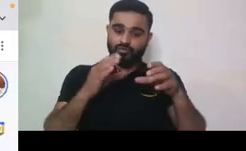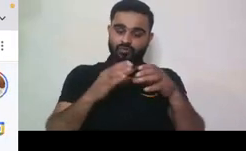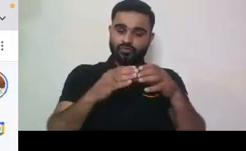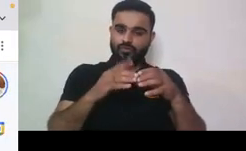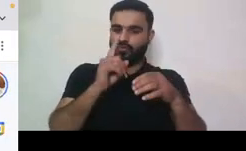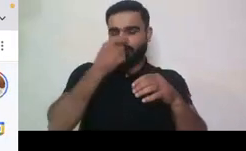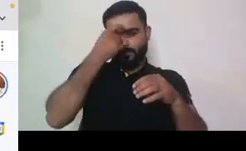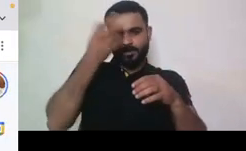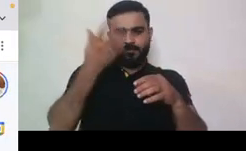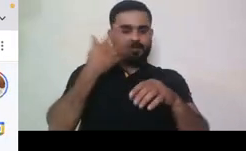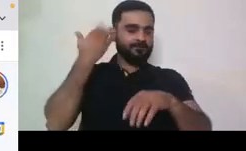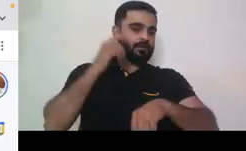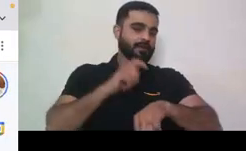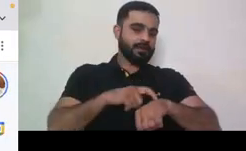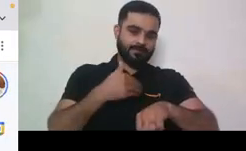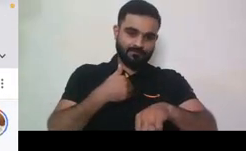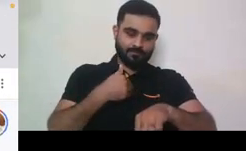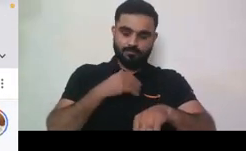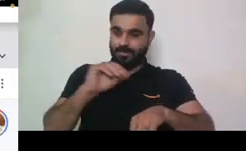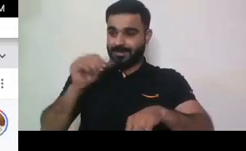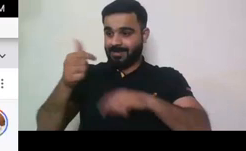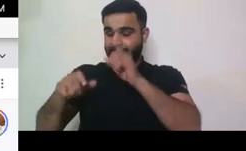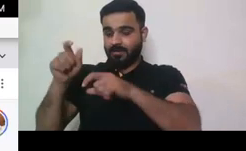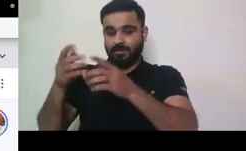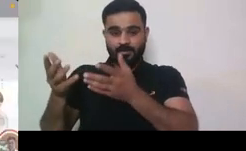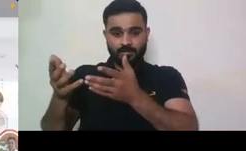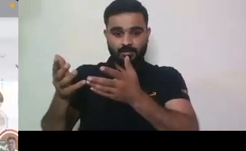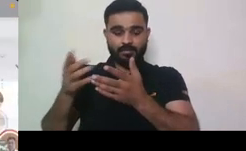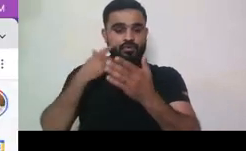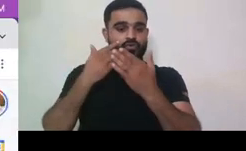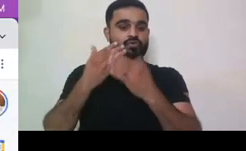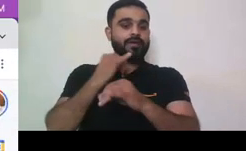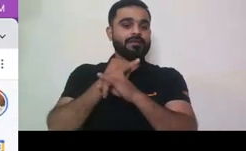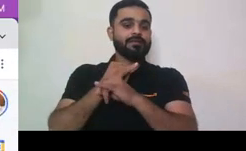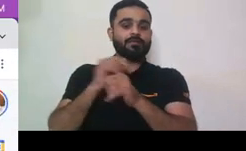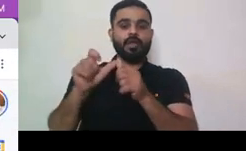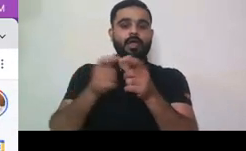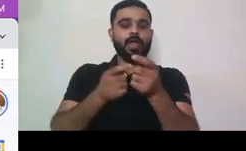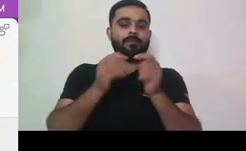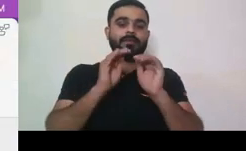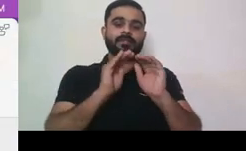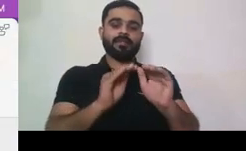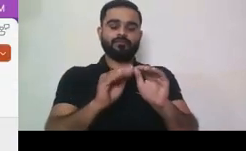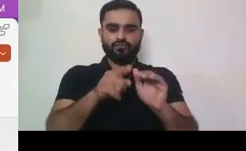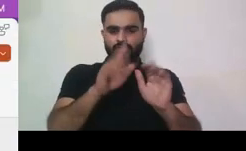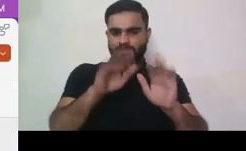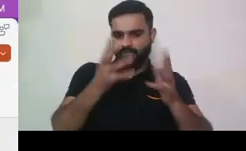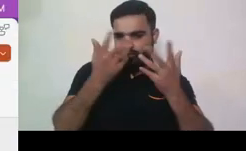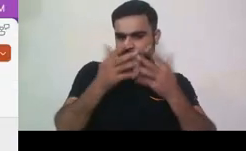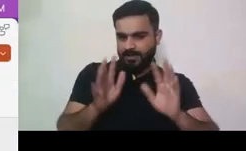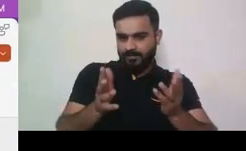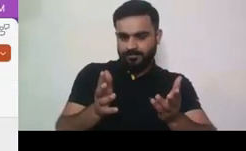One is my time, and the other is the institutional, the admin support. Do you have